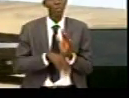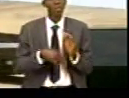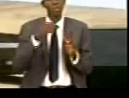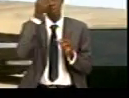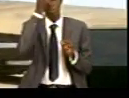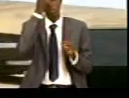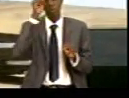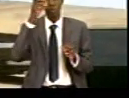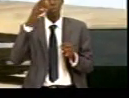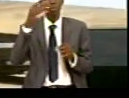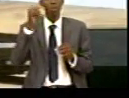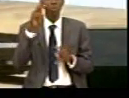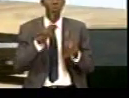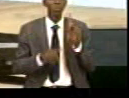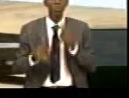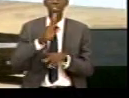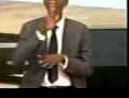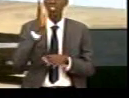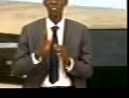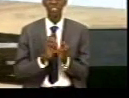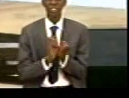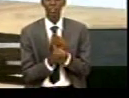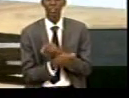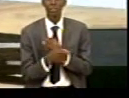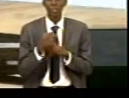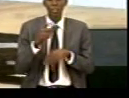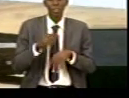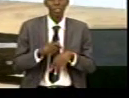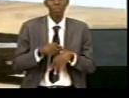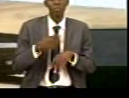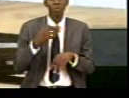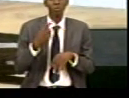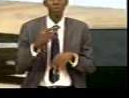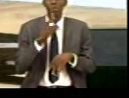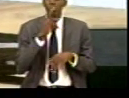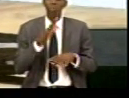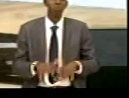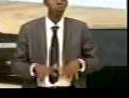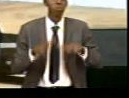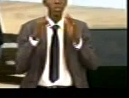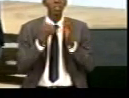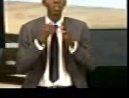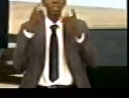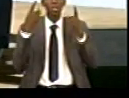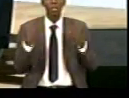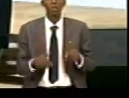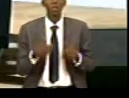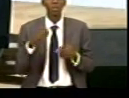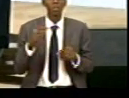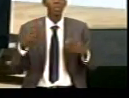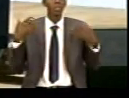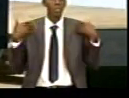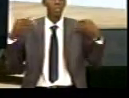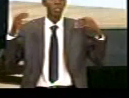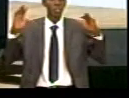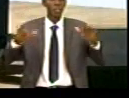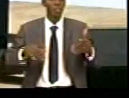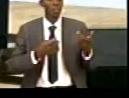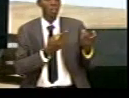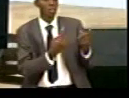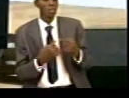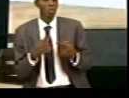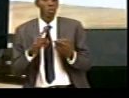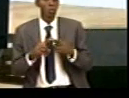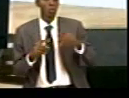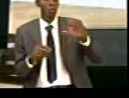not change the time of the flood. It happened. The angels came to Sodom